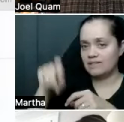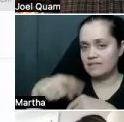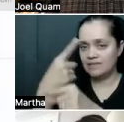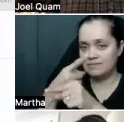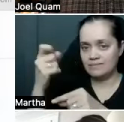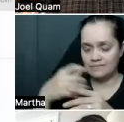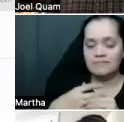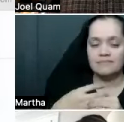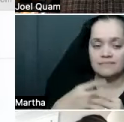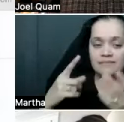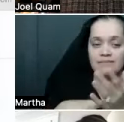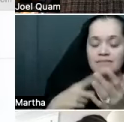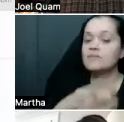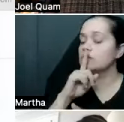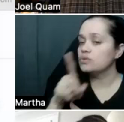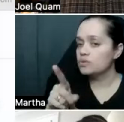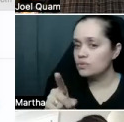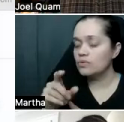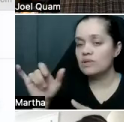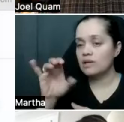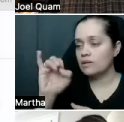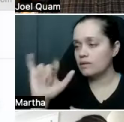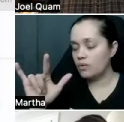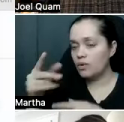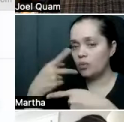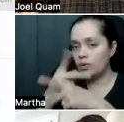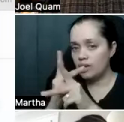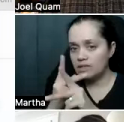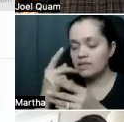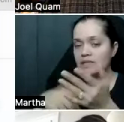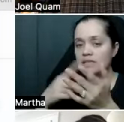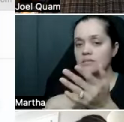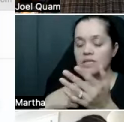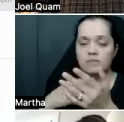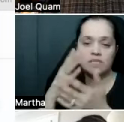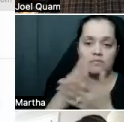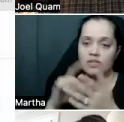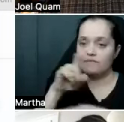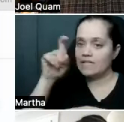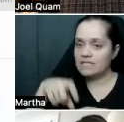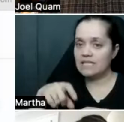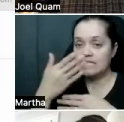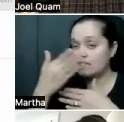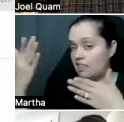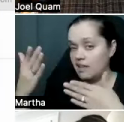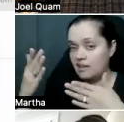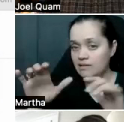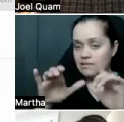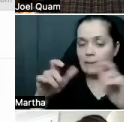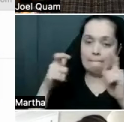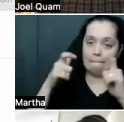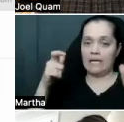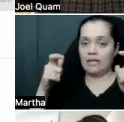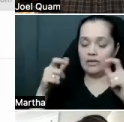Sometimes it's true, like oil production. Sometimes it's just part of the Texas thing to be bigger